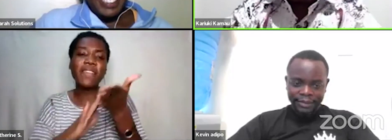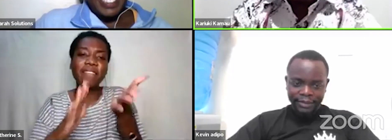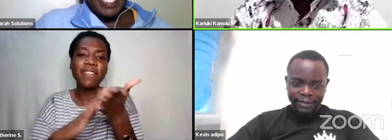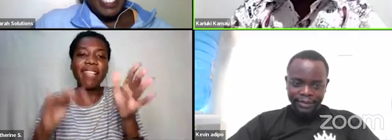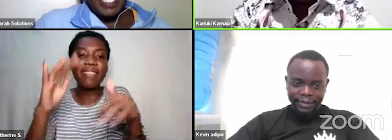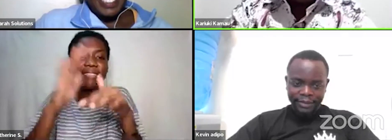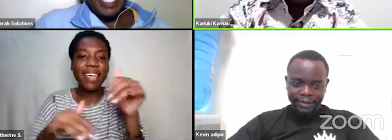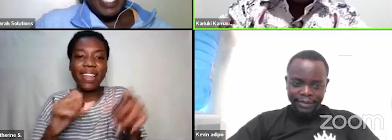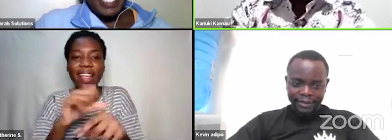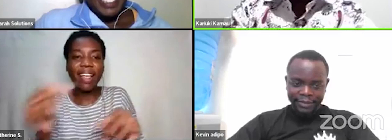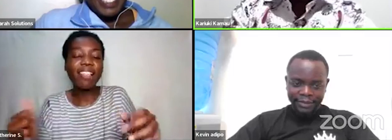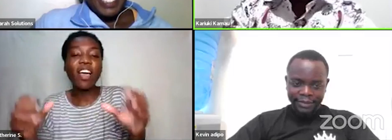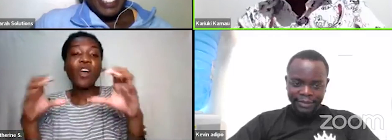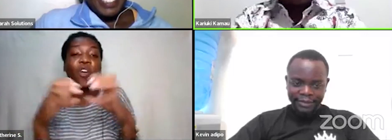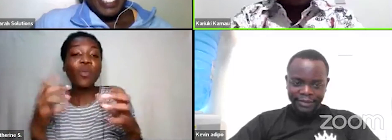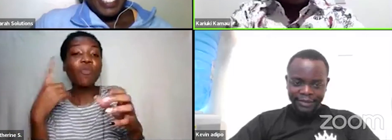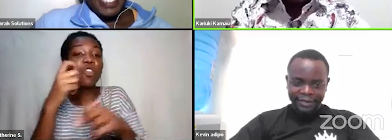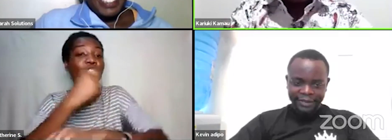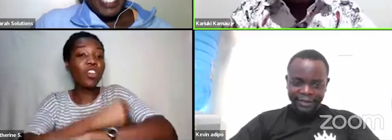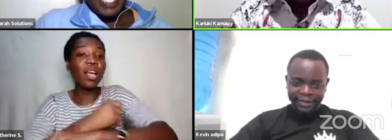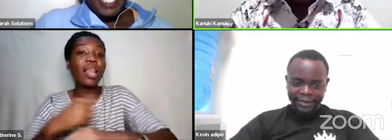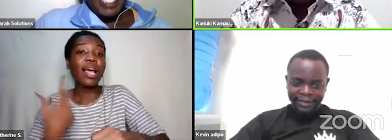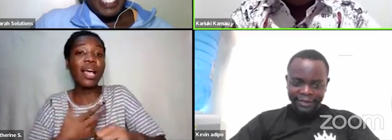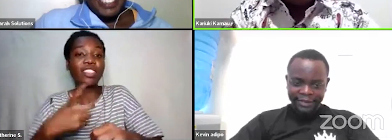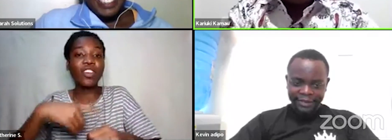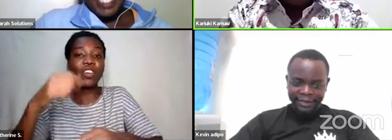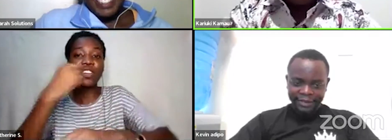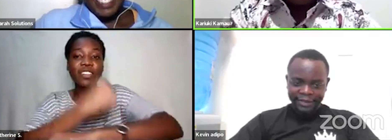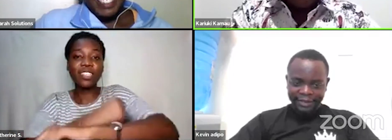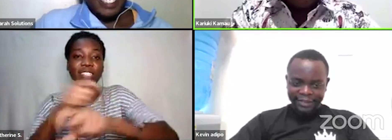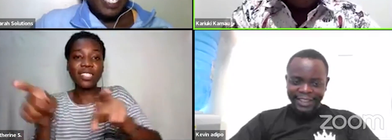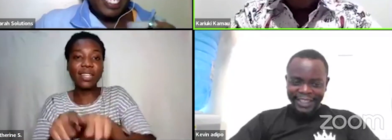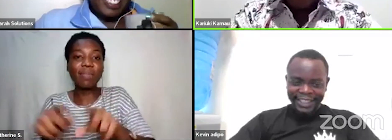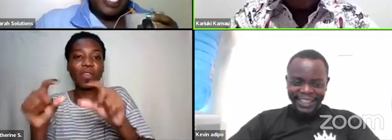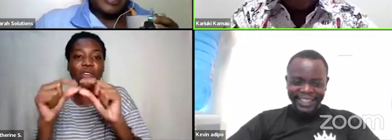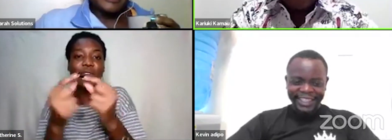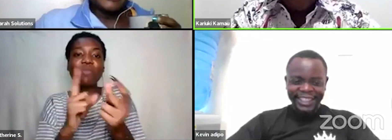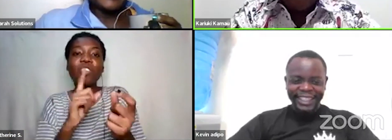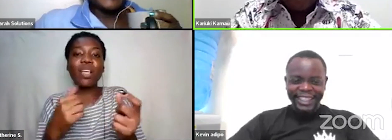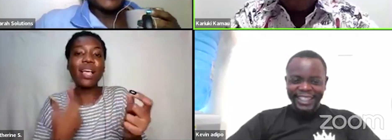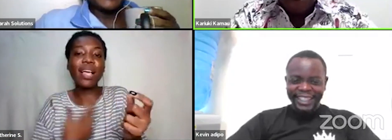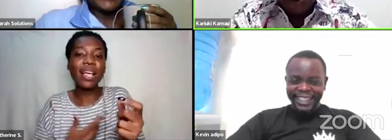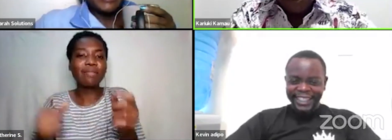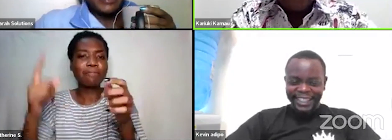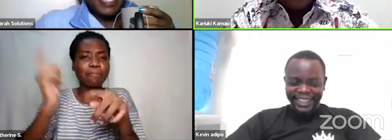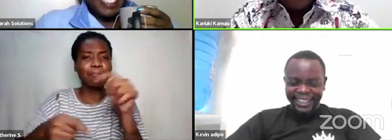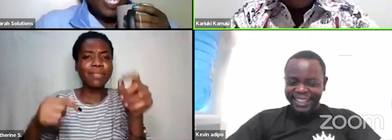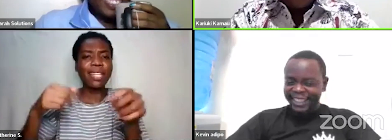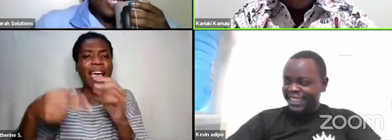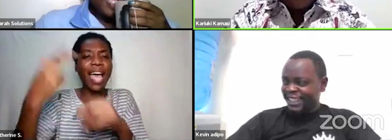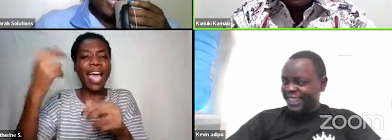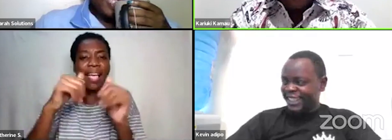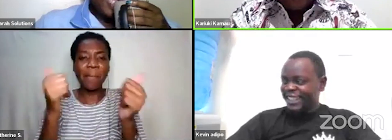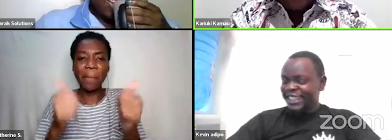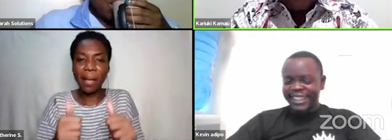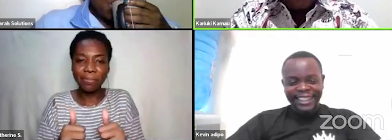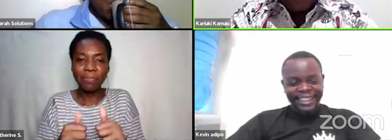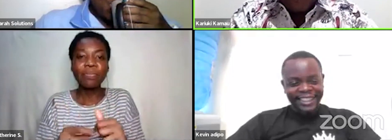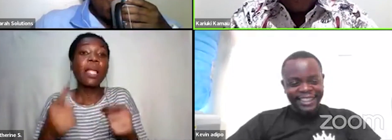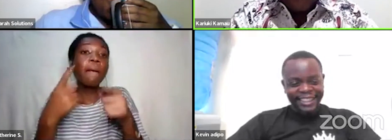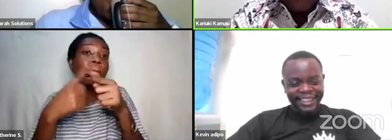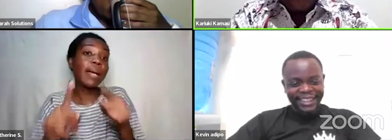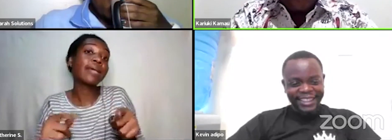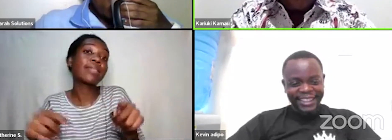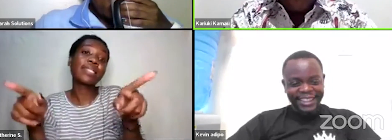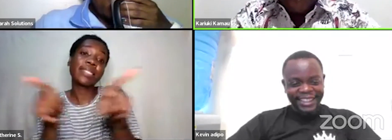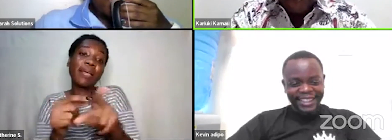a group of schools. We were going to school as a group so that we are not eaten by the hyena in the Aberdare mountains. But all the